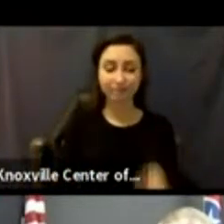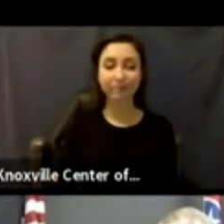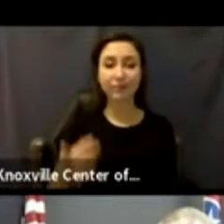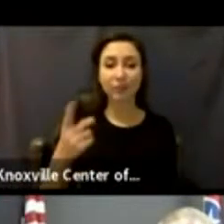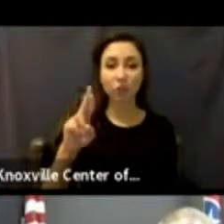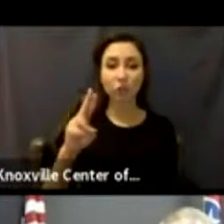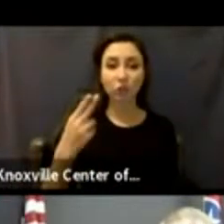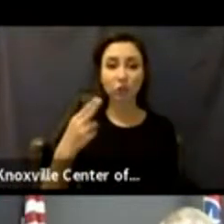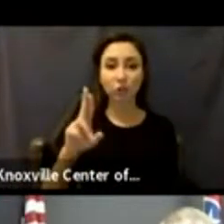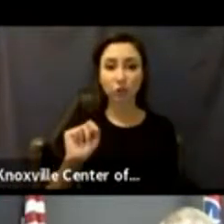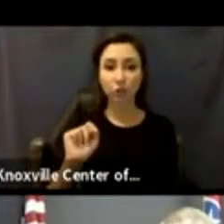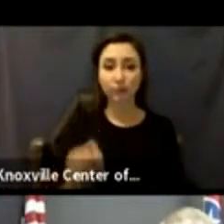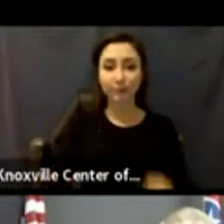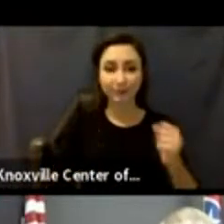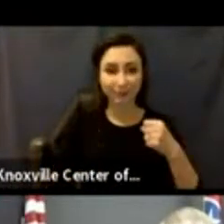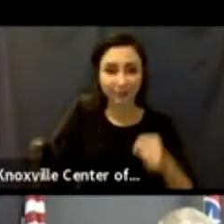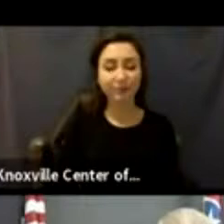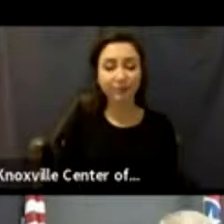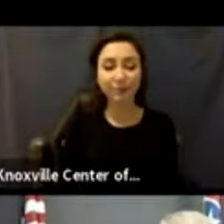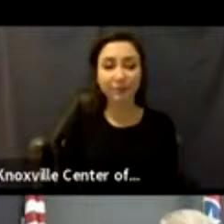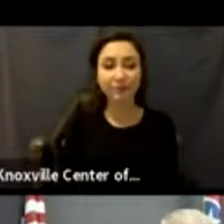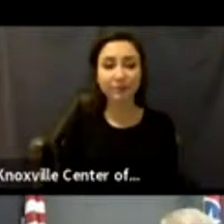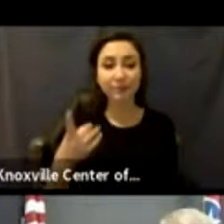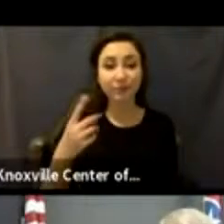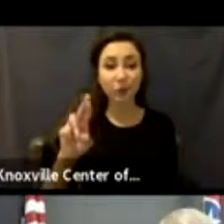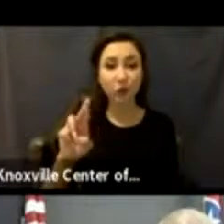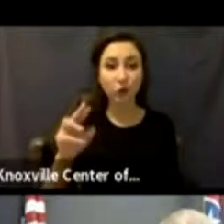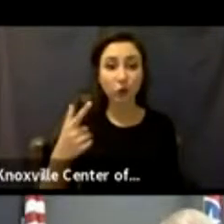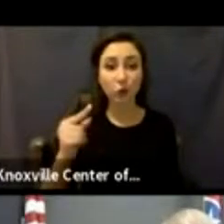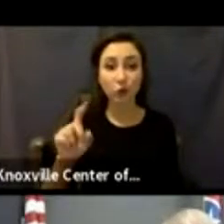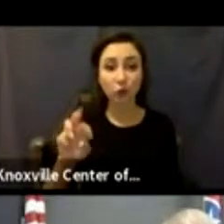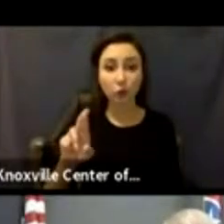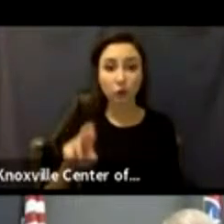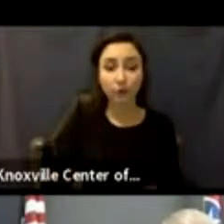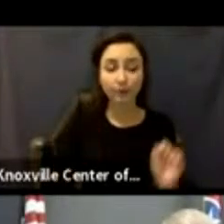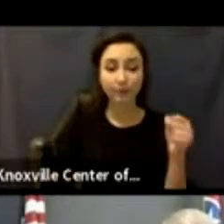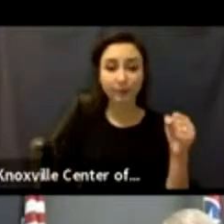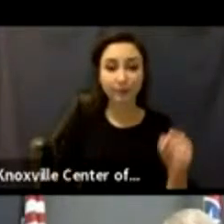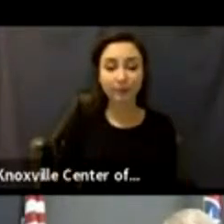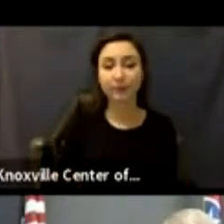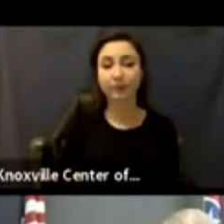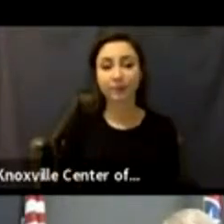Hurt, Yes. Dr. Gocher, Yes.